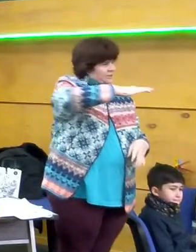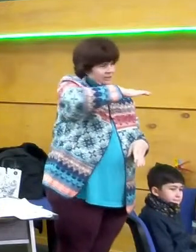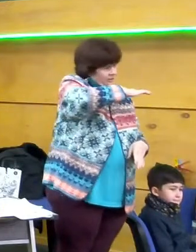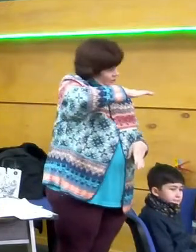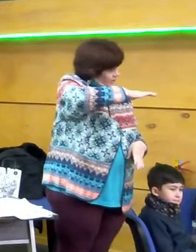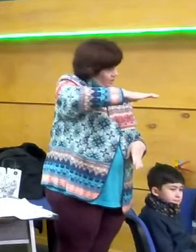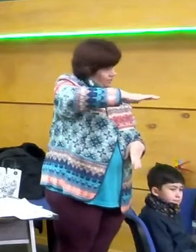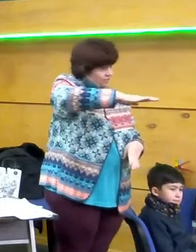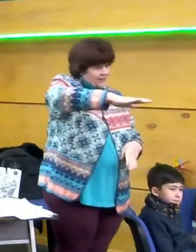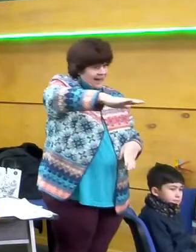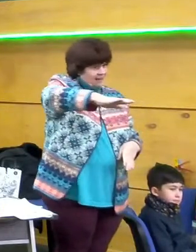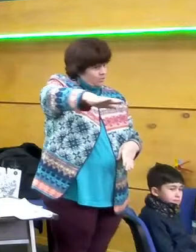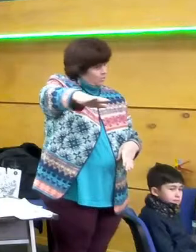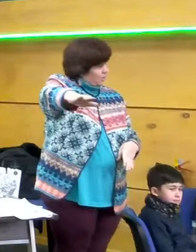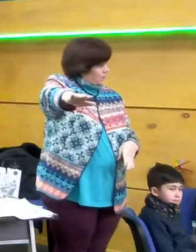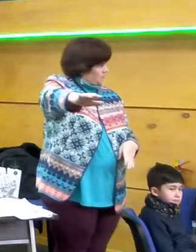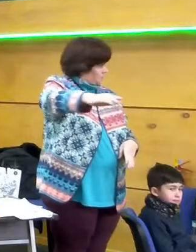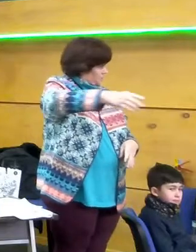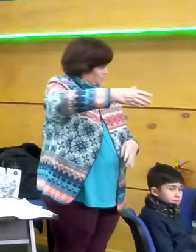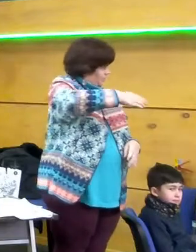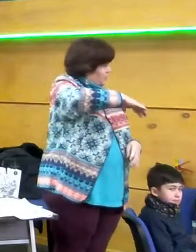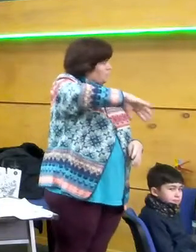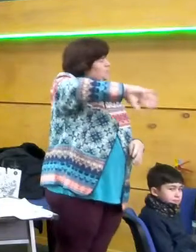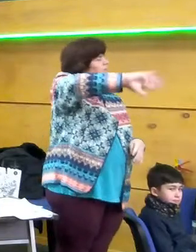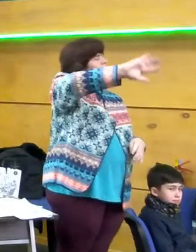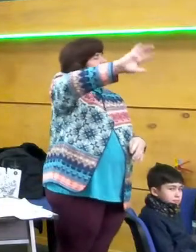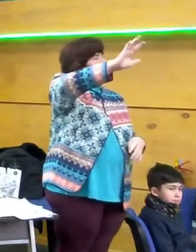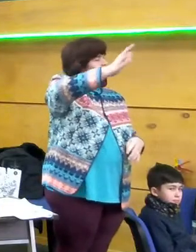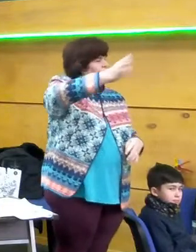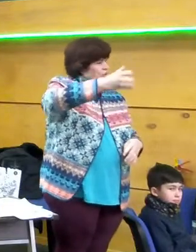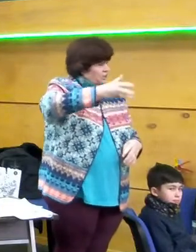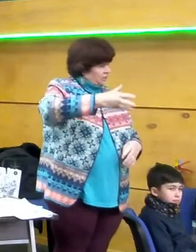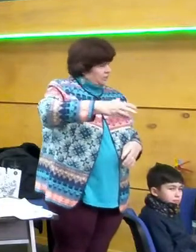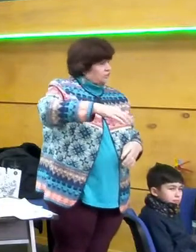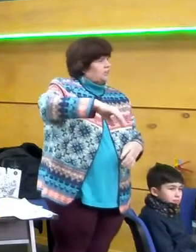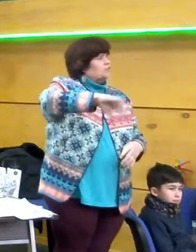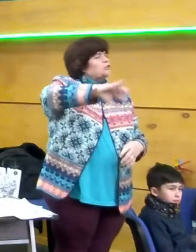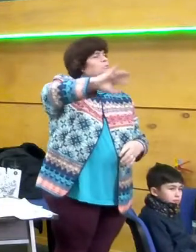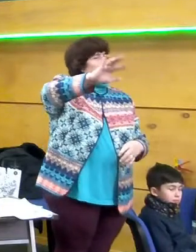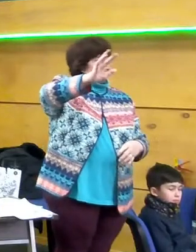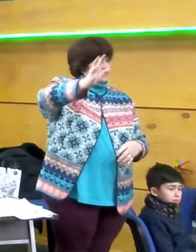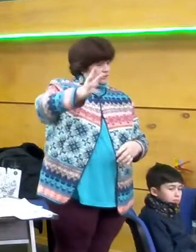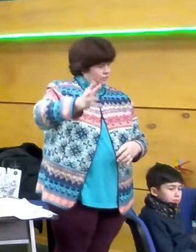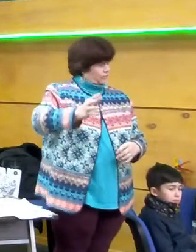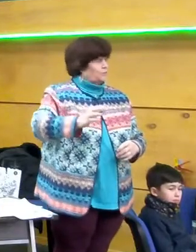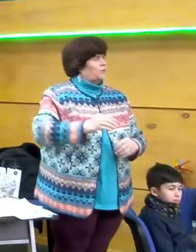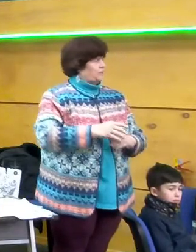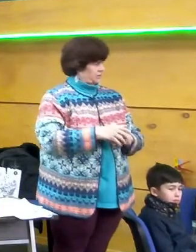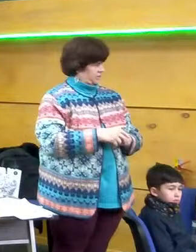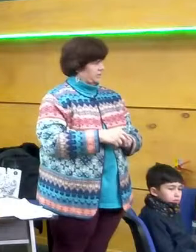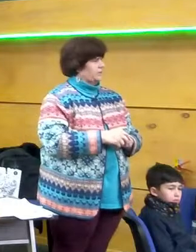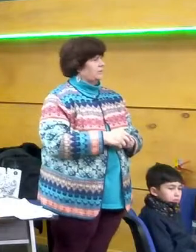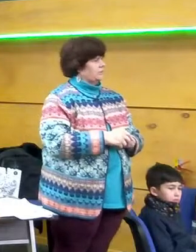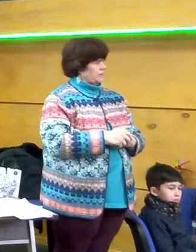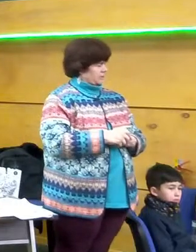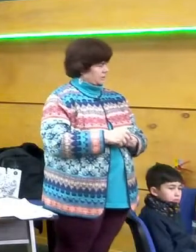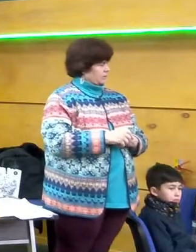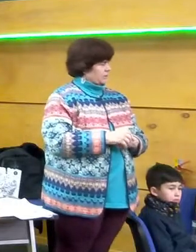It wasn't flat monotone. There was a lot of change and expression in her